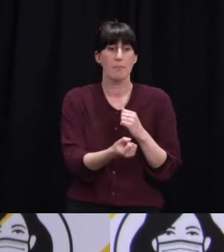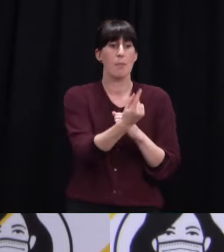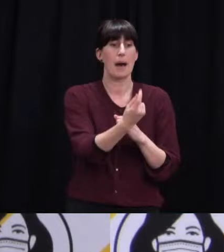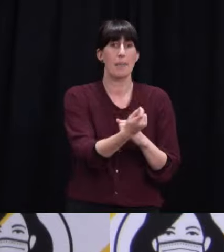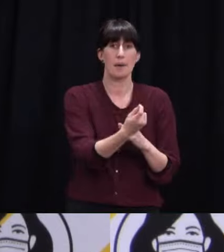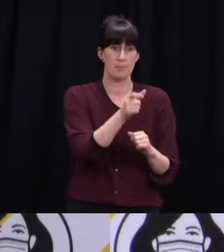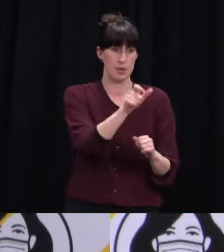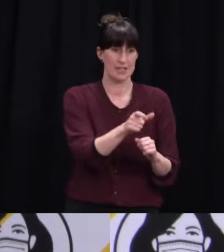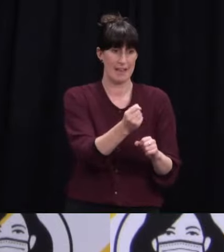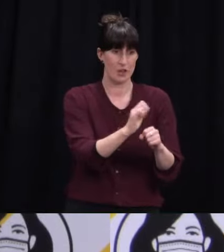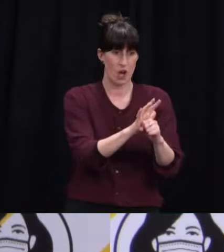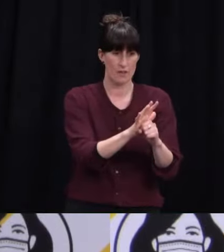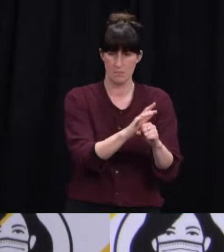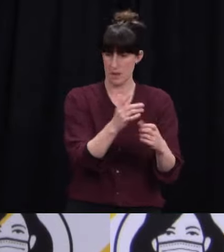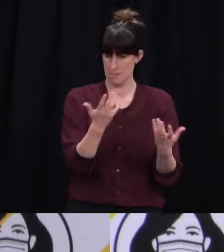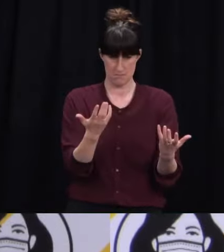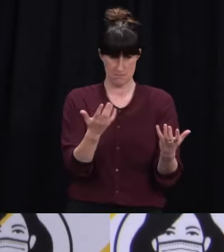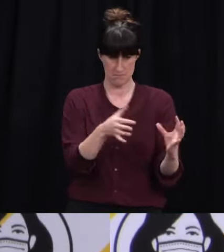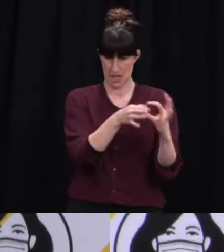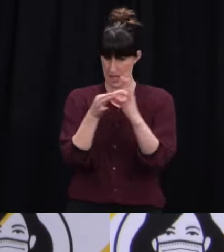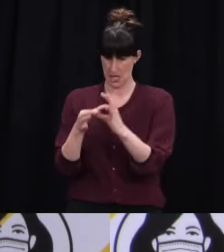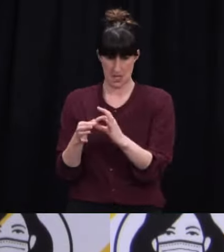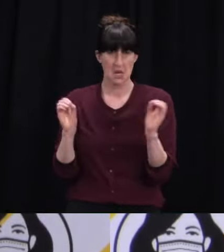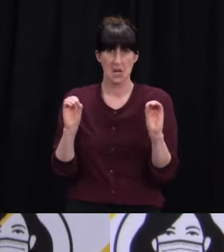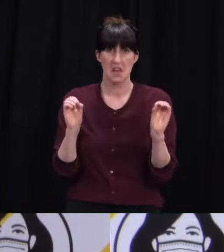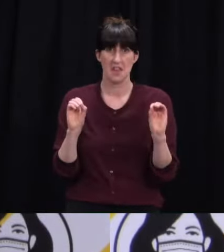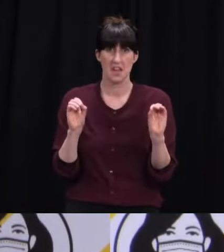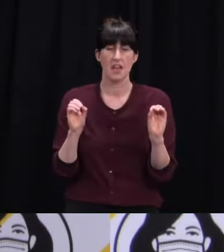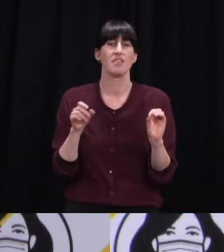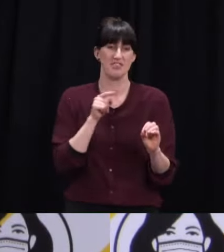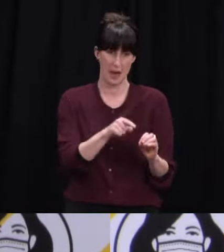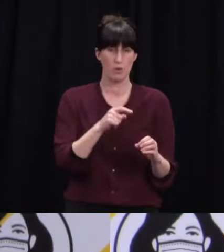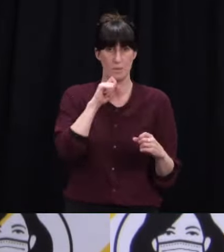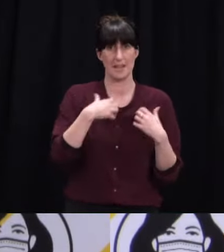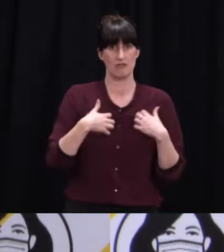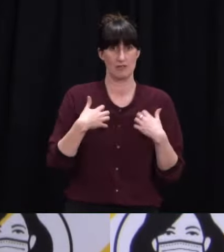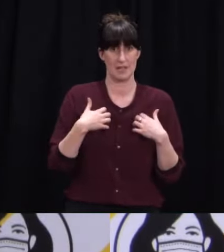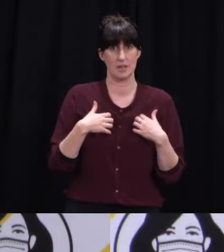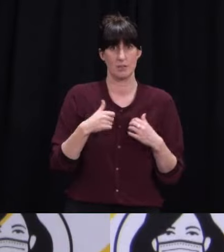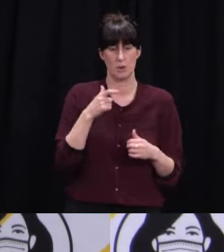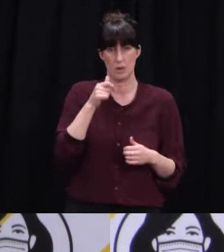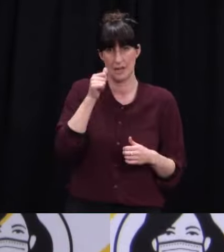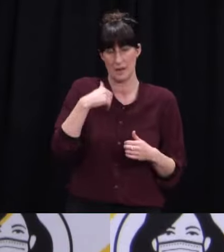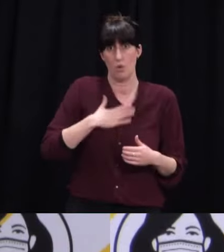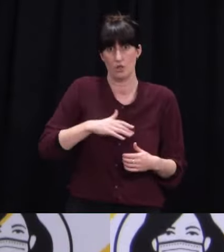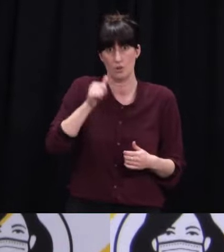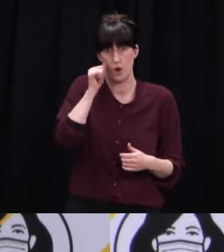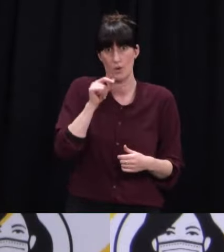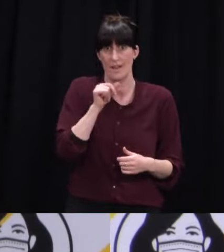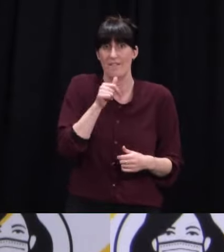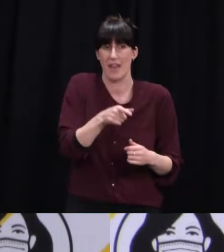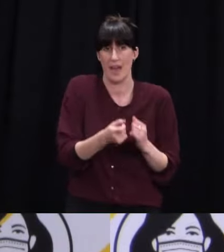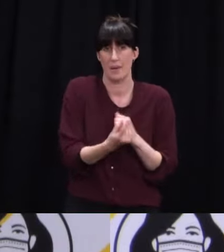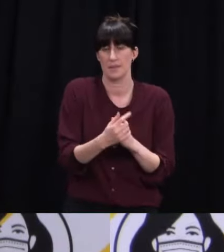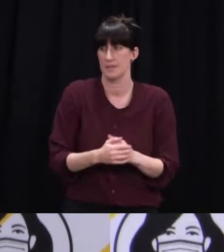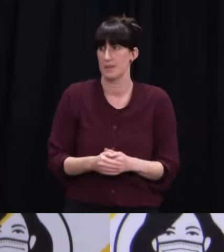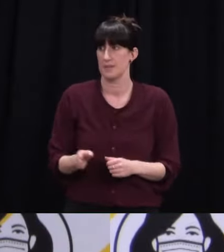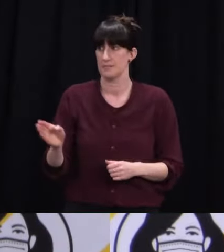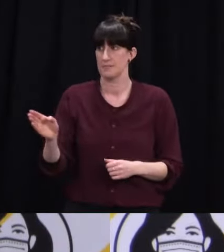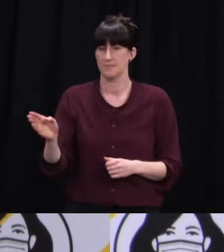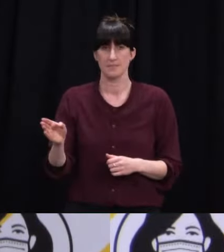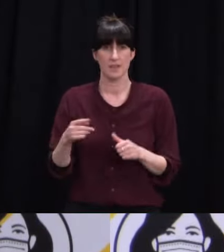epidemiologically or through the whole genome sequencing, of course, which we're doing on every case. Can I just indicate, in terms of our contact tracing as well, yes, there can be a